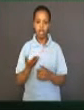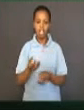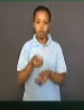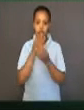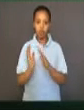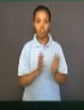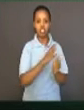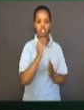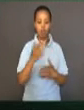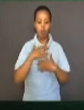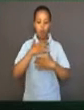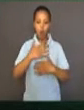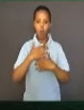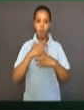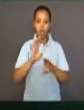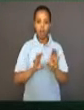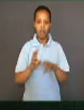This is known as